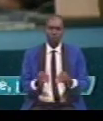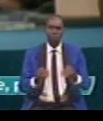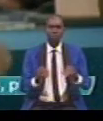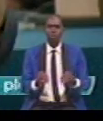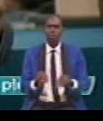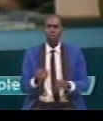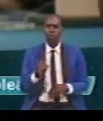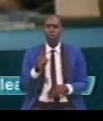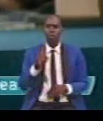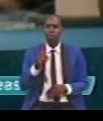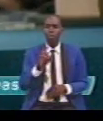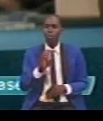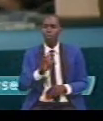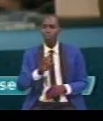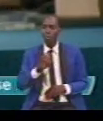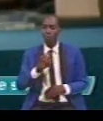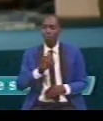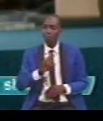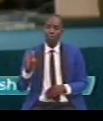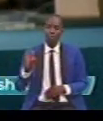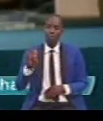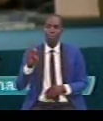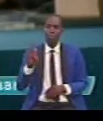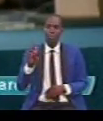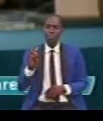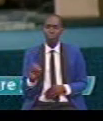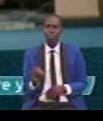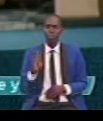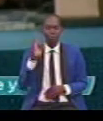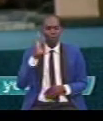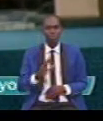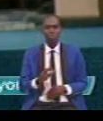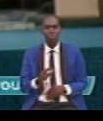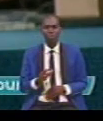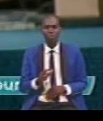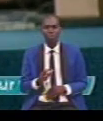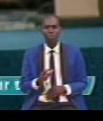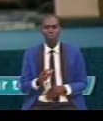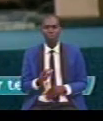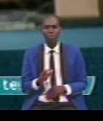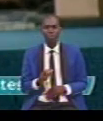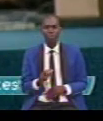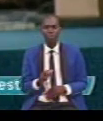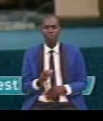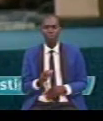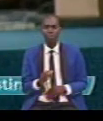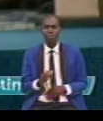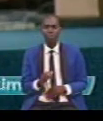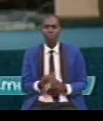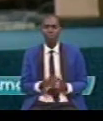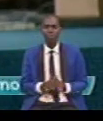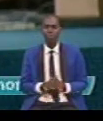meters. I've got to rest even 3 times. Now I said, how am I going to manage this